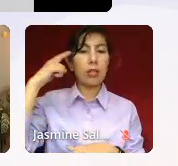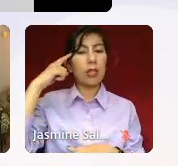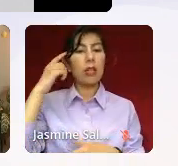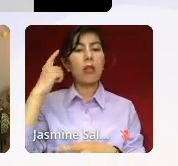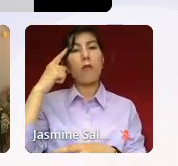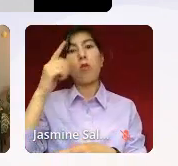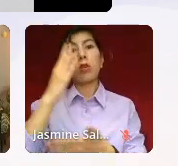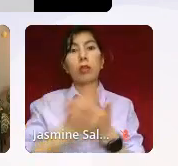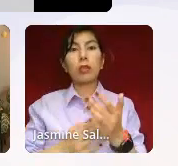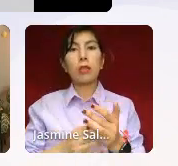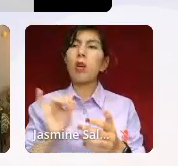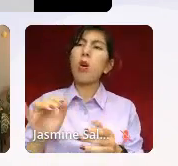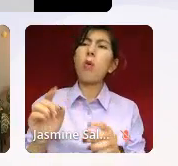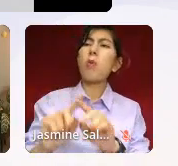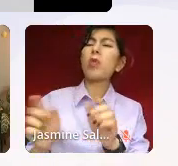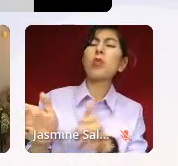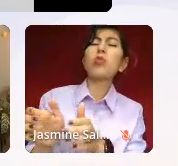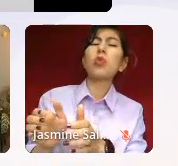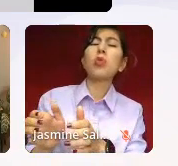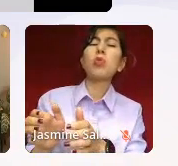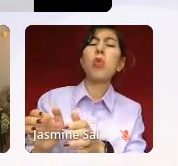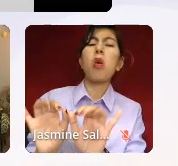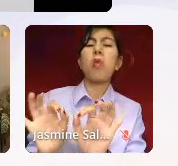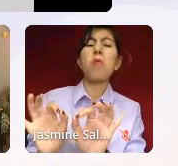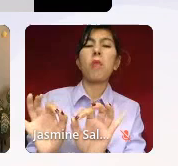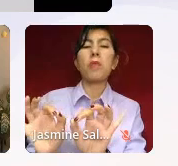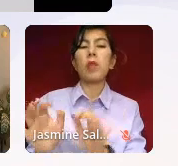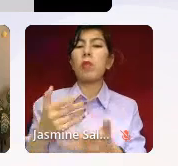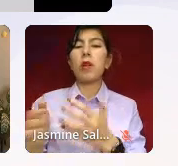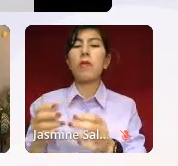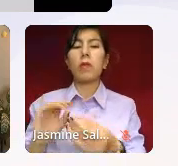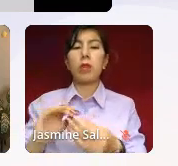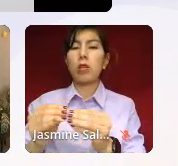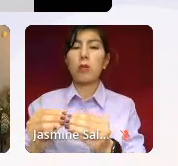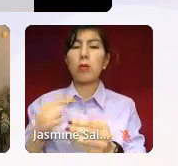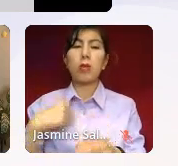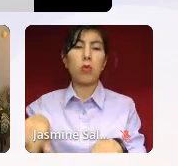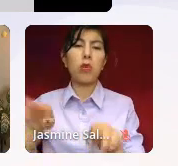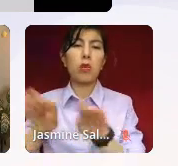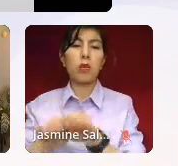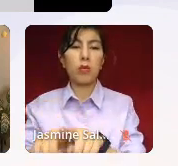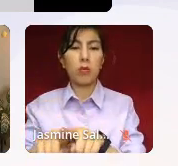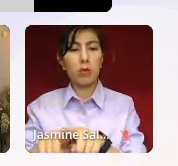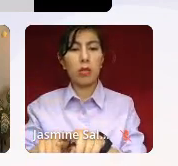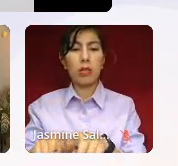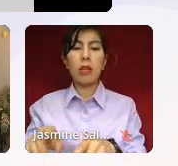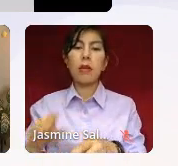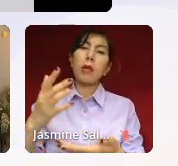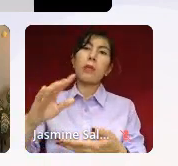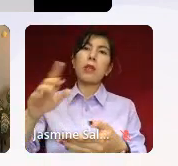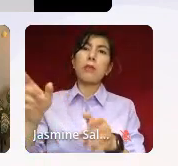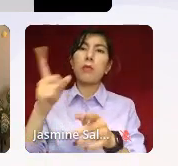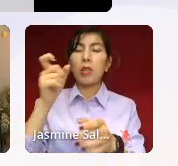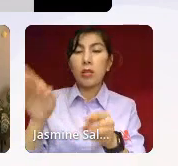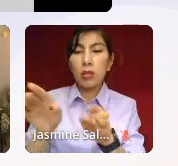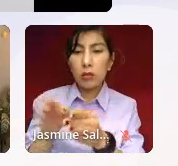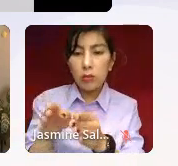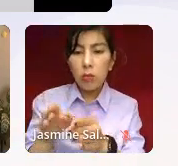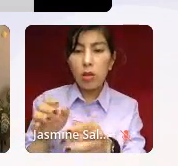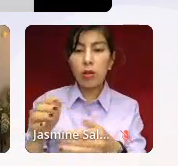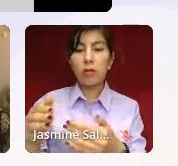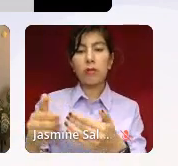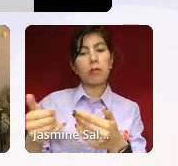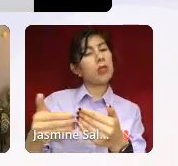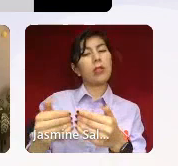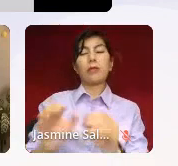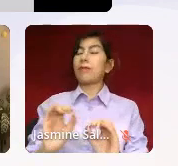it's a small community, whatever the numbers were that we sort of agreed on, but it's small, it must be easy to ask and listen. But I think what I'm gathering from